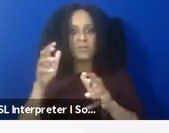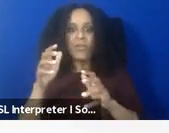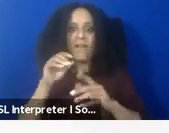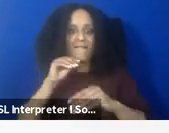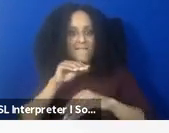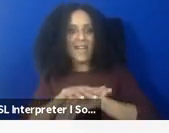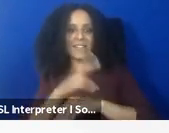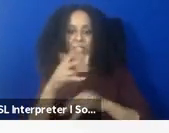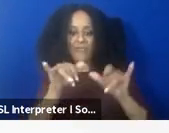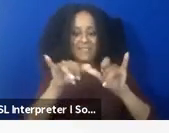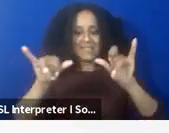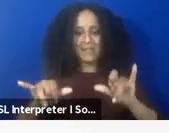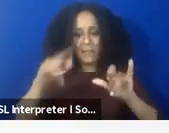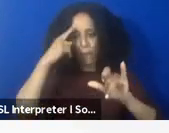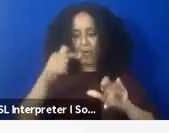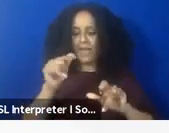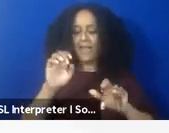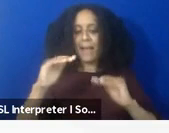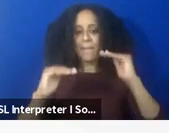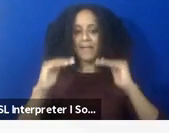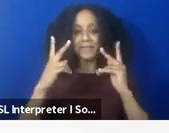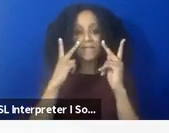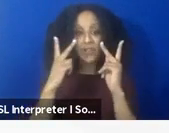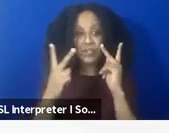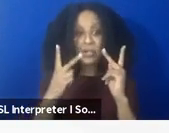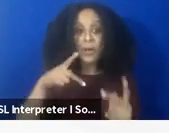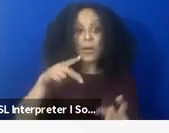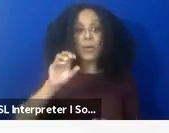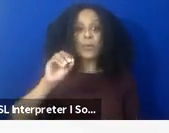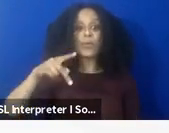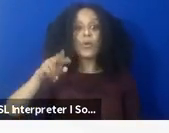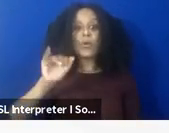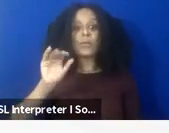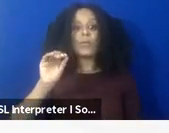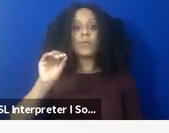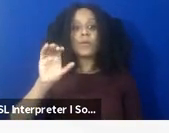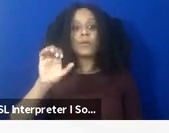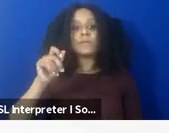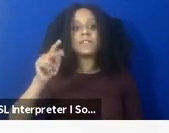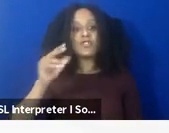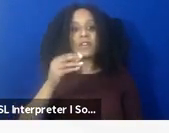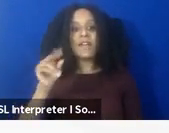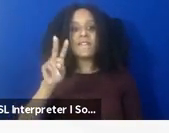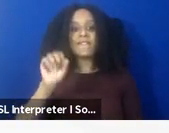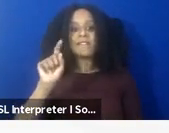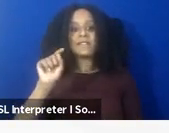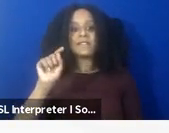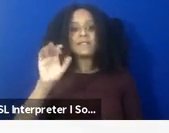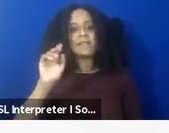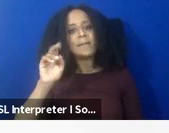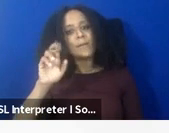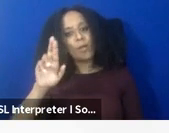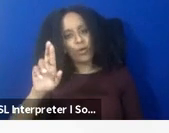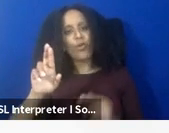that we need for gait and balance. So that's vision, proprioception, and vestibular. So we not only have a patient population